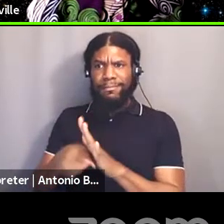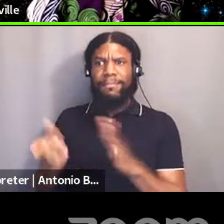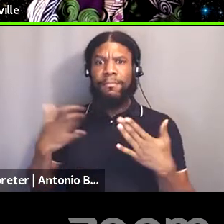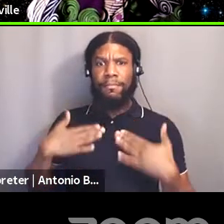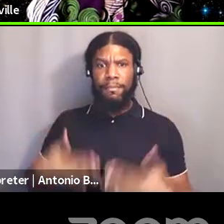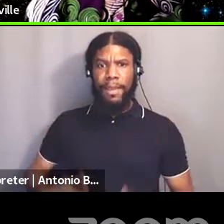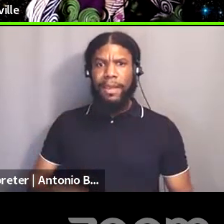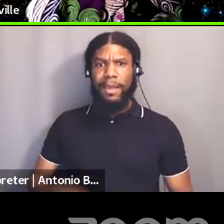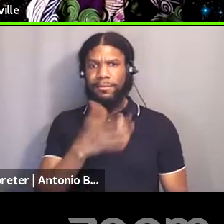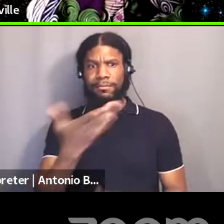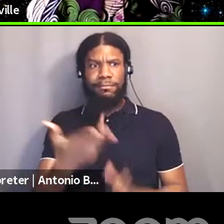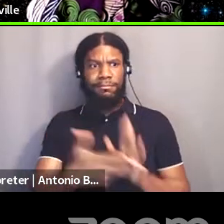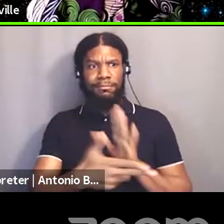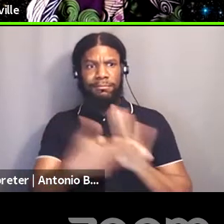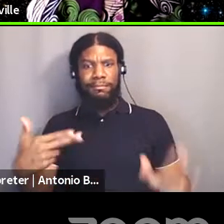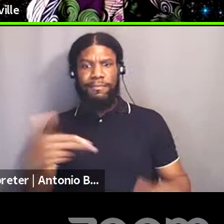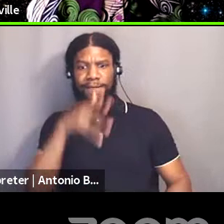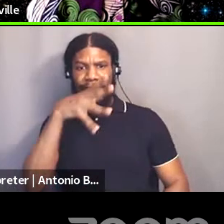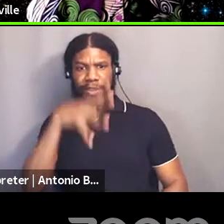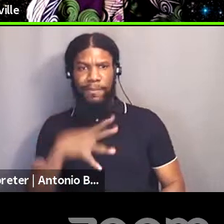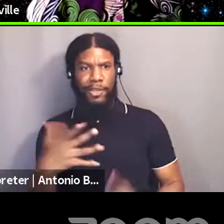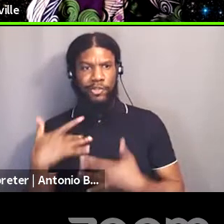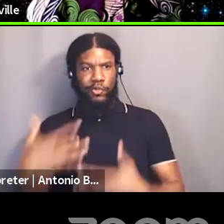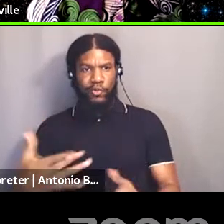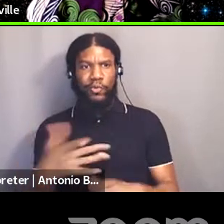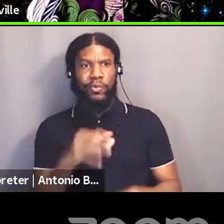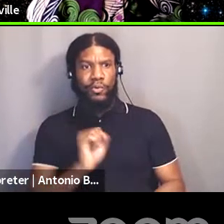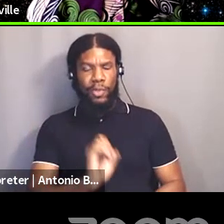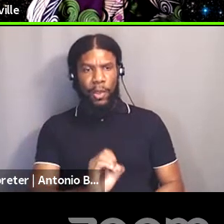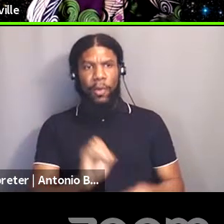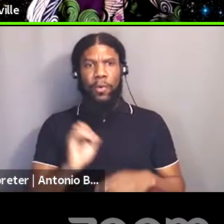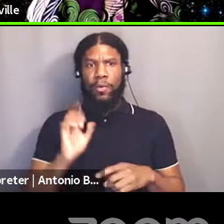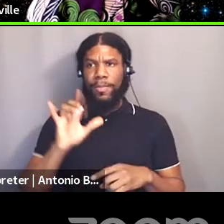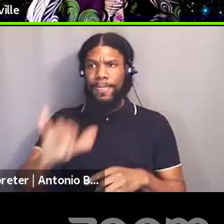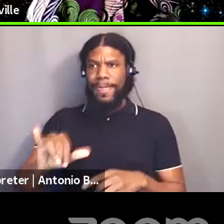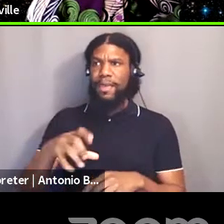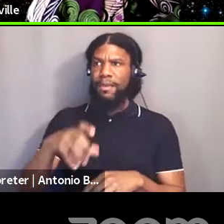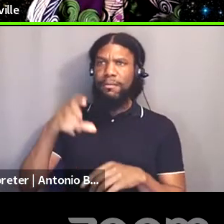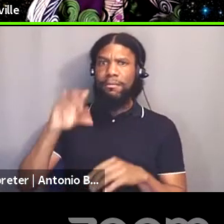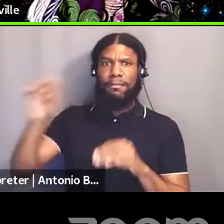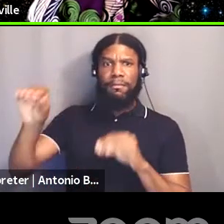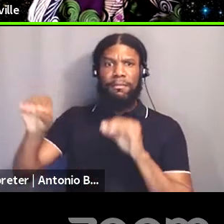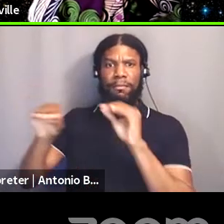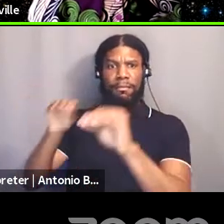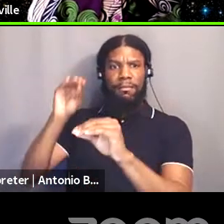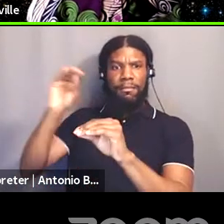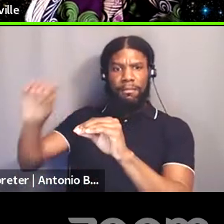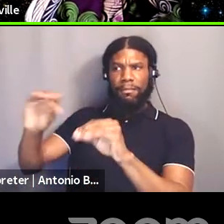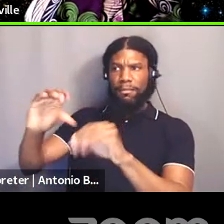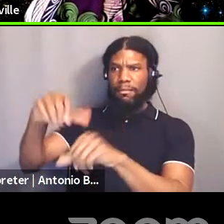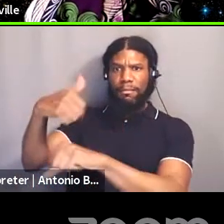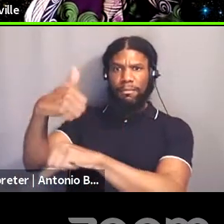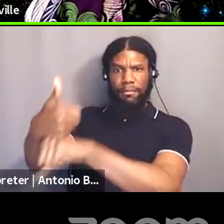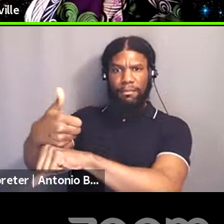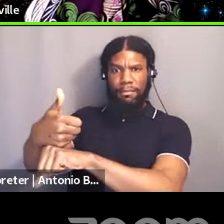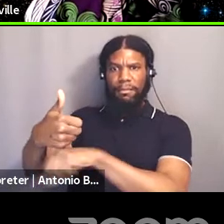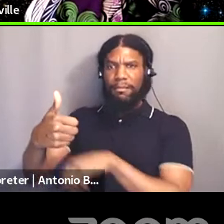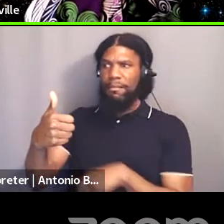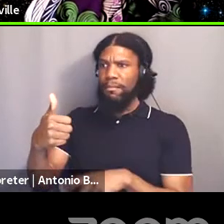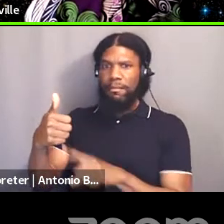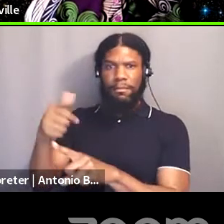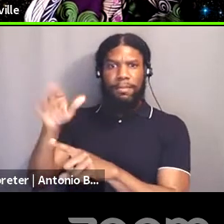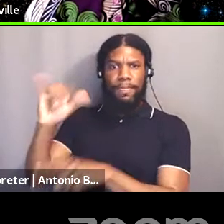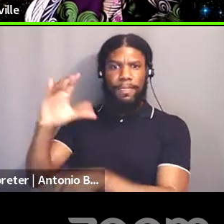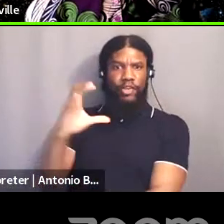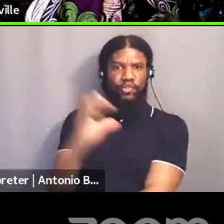as female. And that being the kind of character or strength, and thinking about that as like the cake topper to the